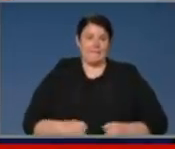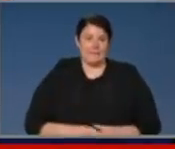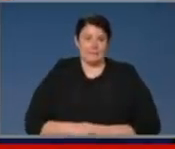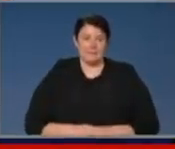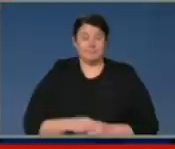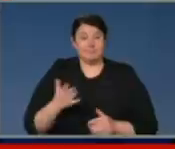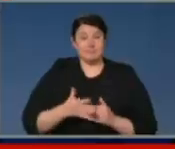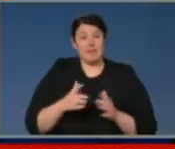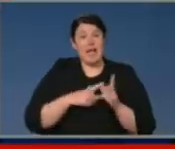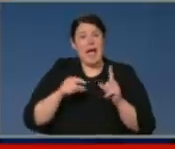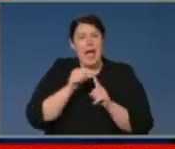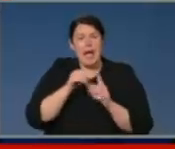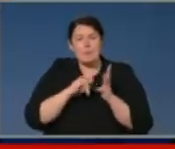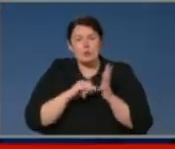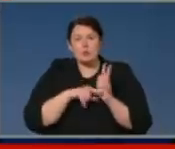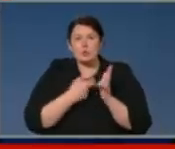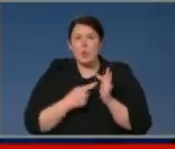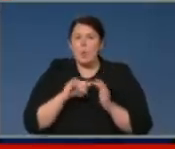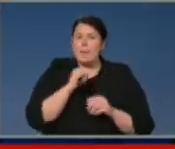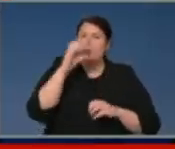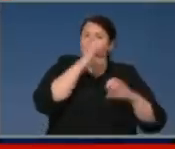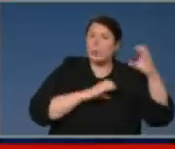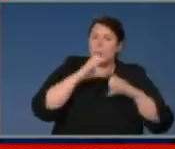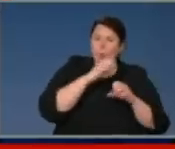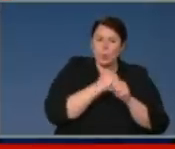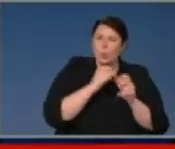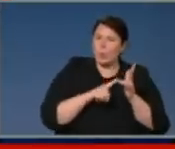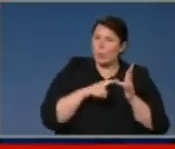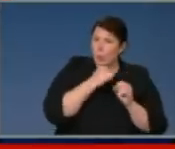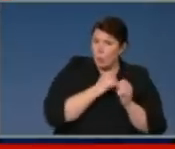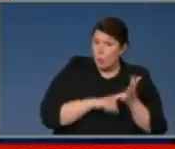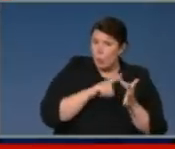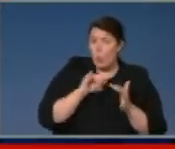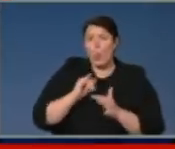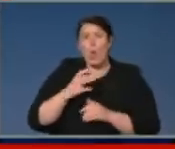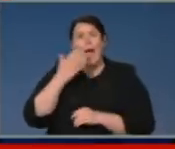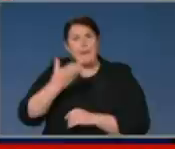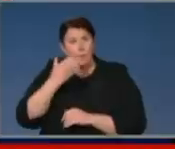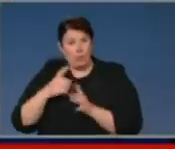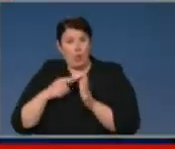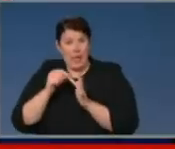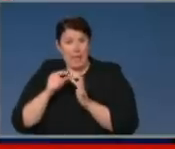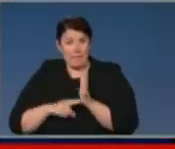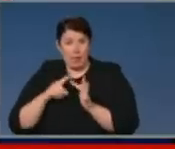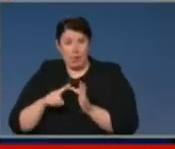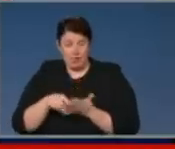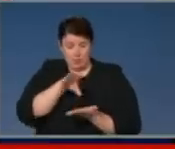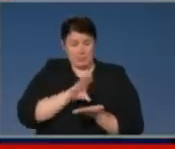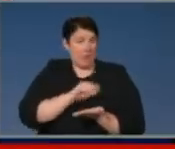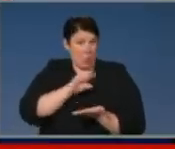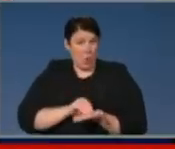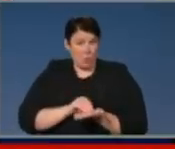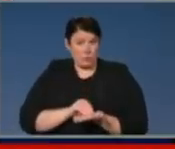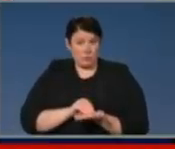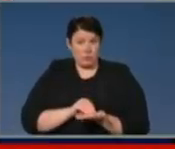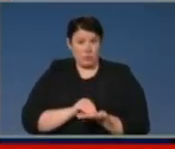the app from your app store. It could be the Google App Store, it could be the Apple App Store. Subsequently register